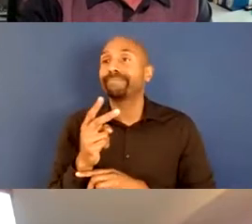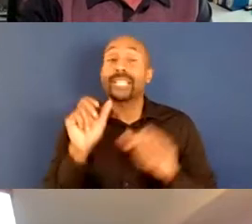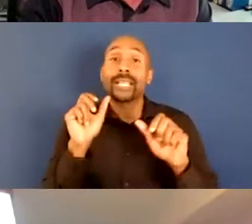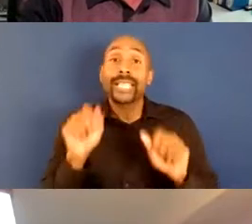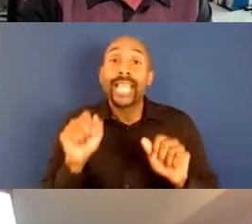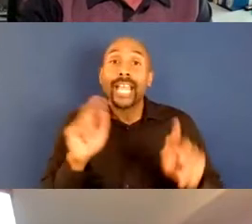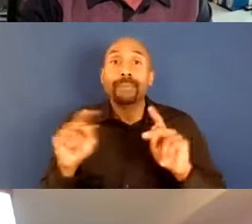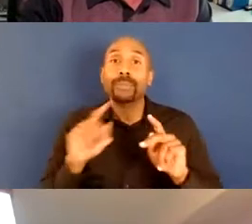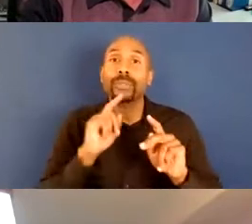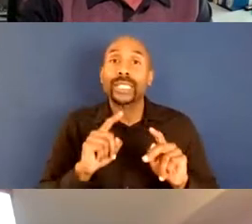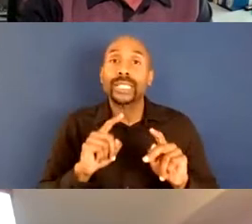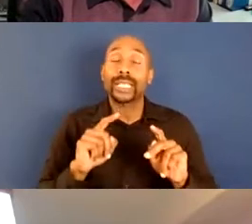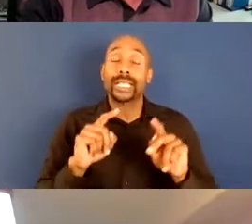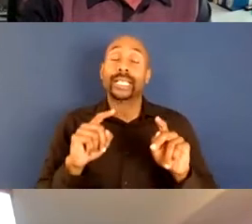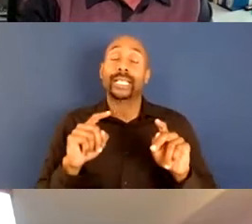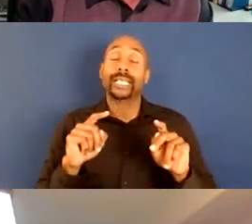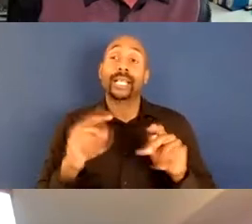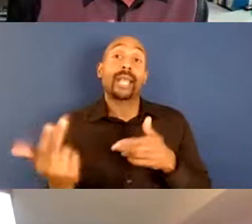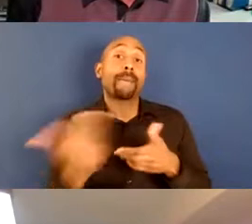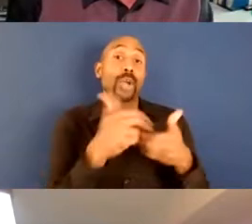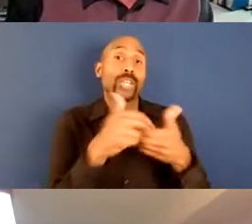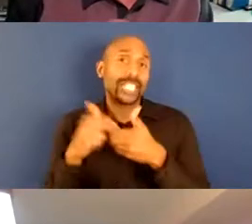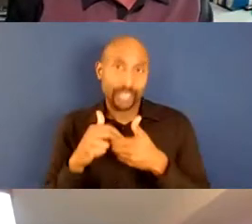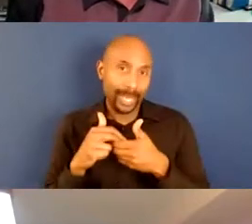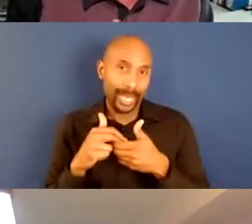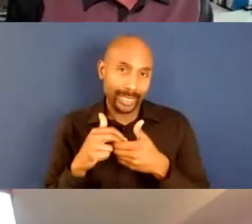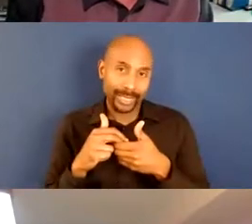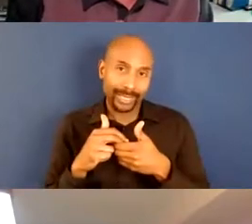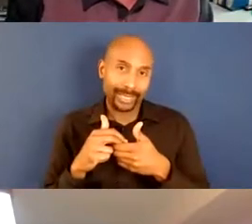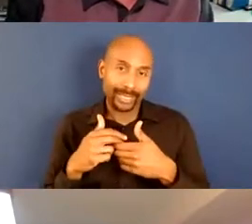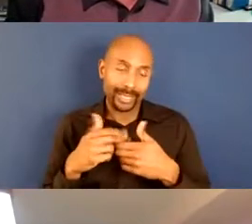in a kind of